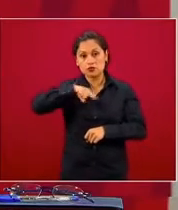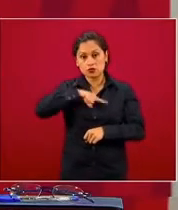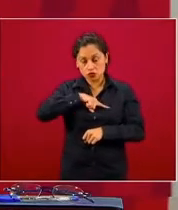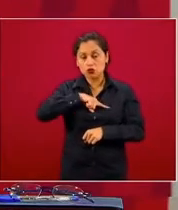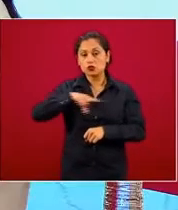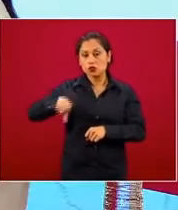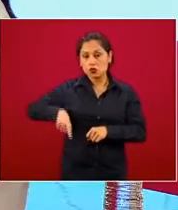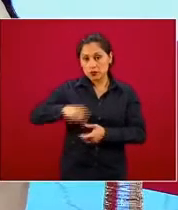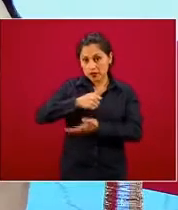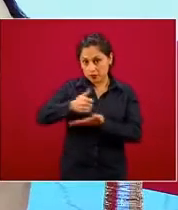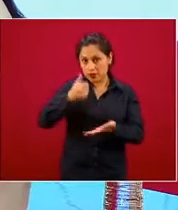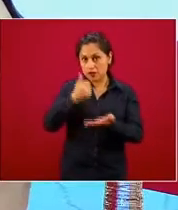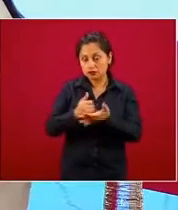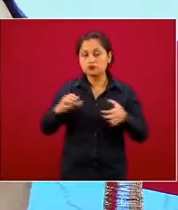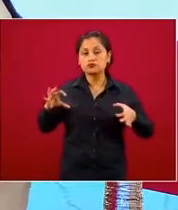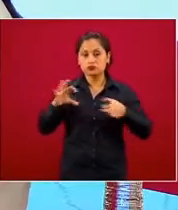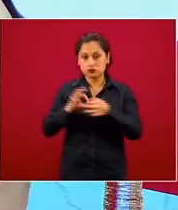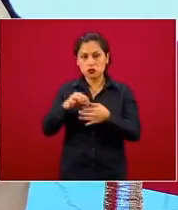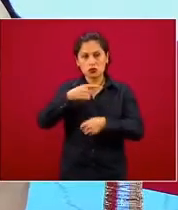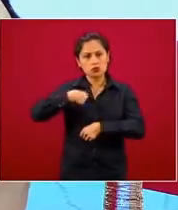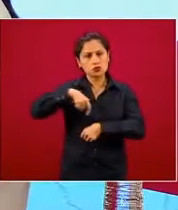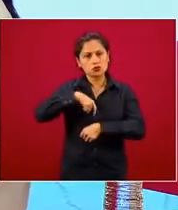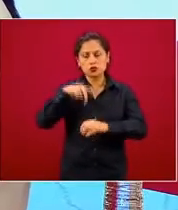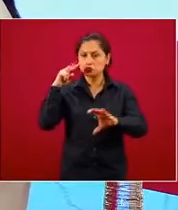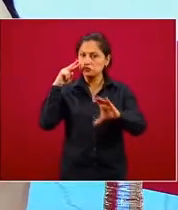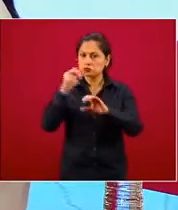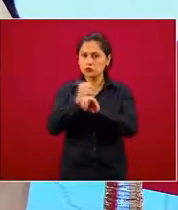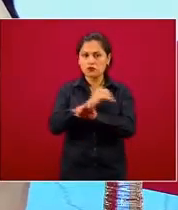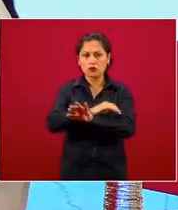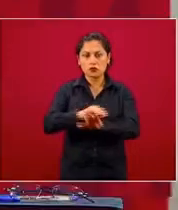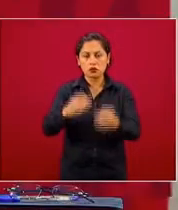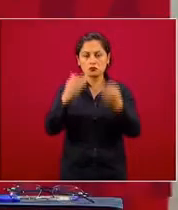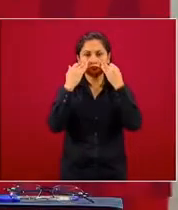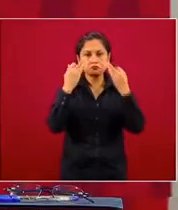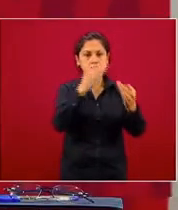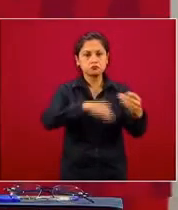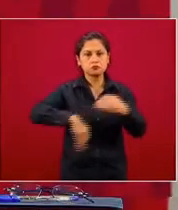information that we release because we don't want to create